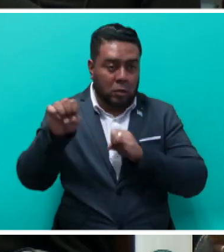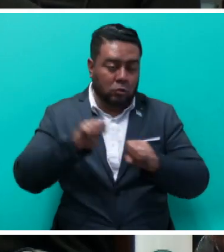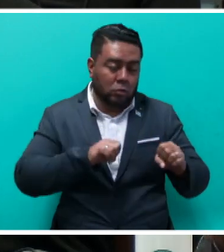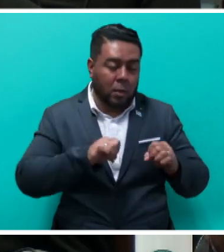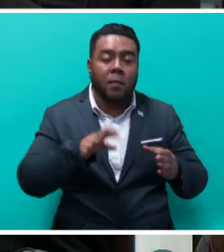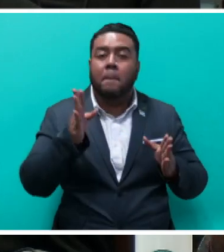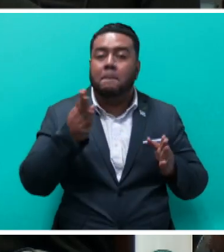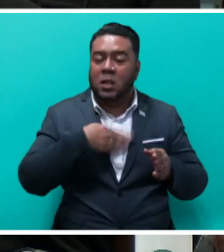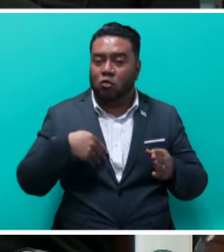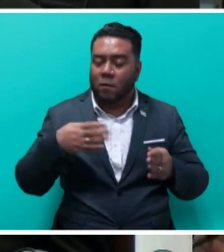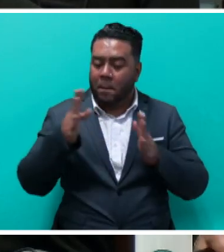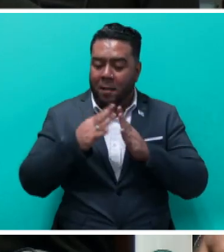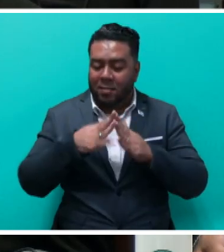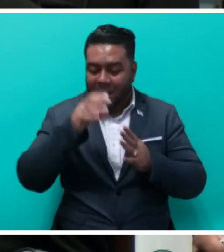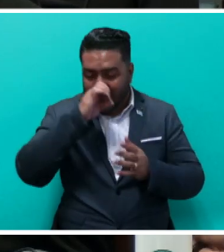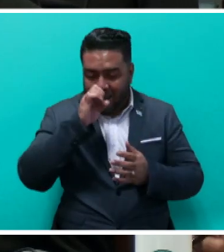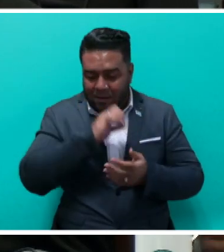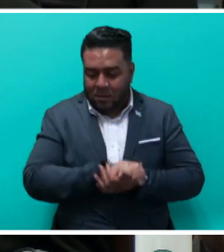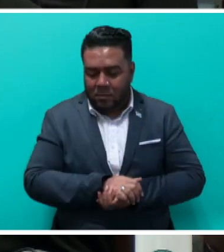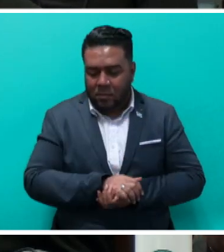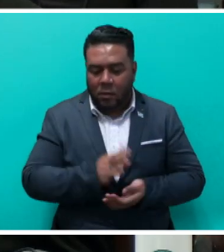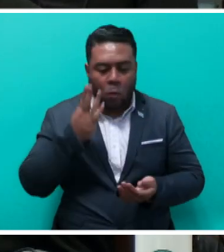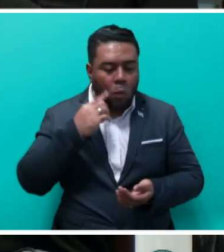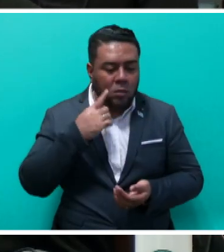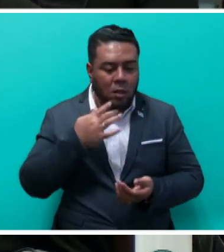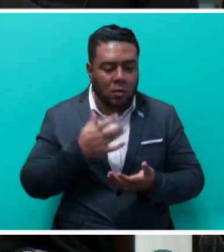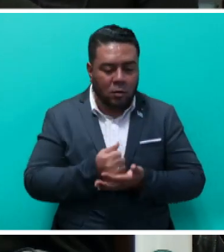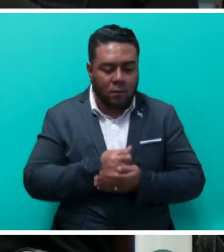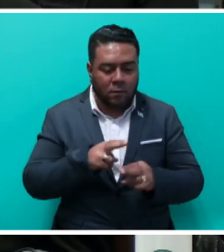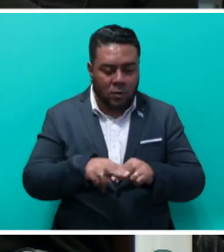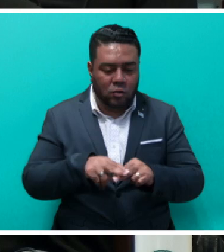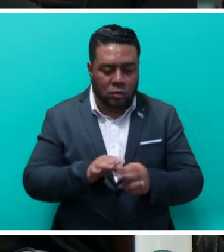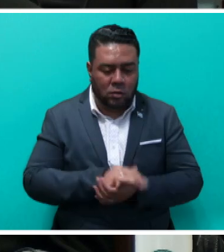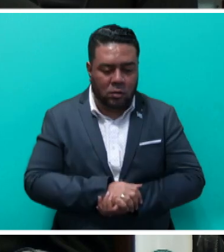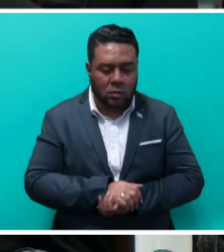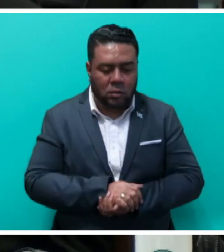of Multi-Ethnic Affairs, Water Authority of Fiji. These were